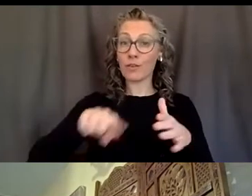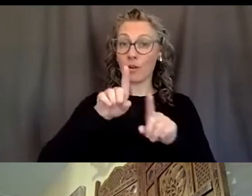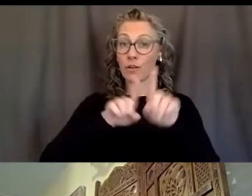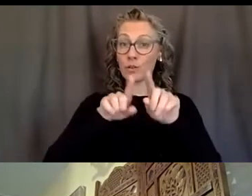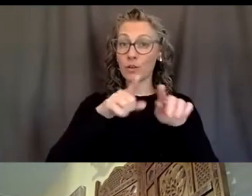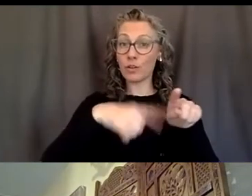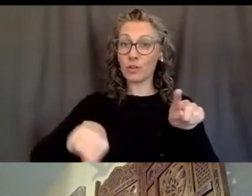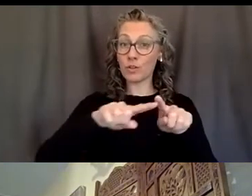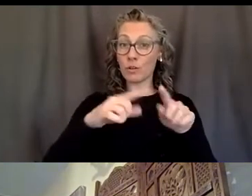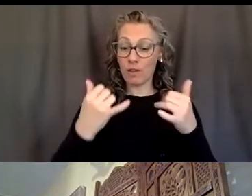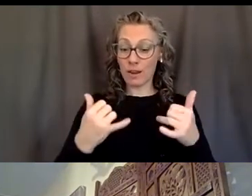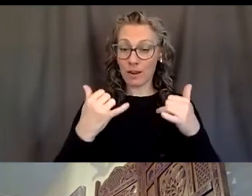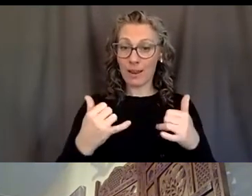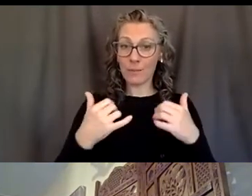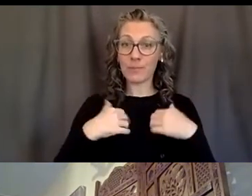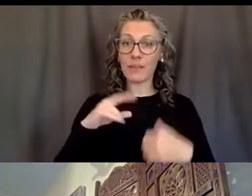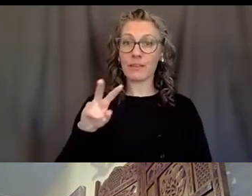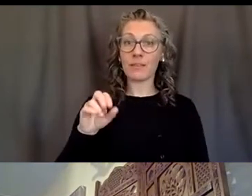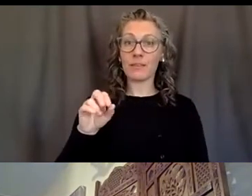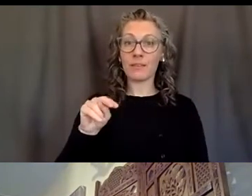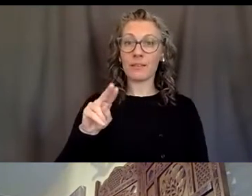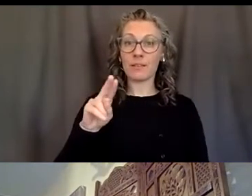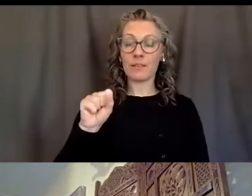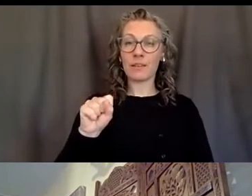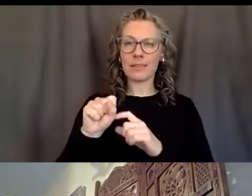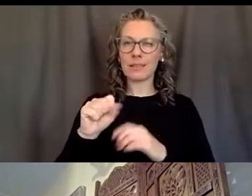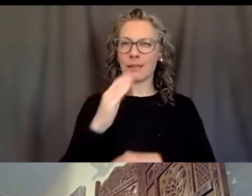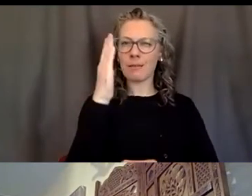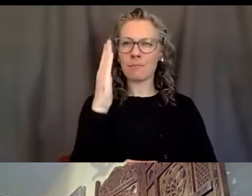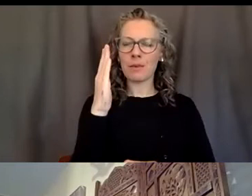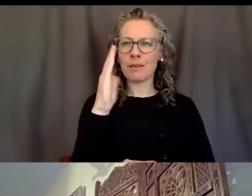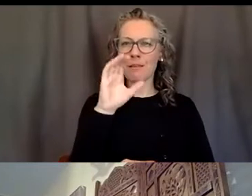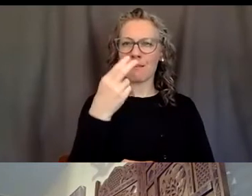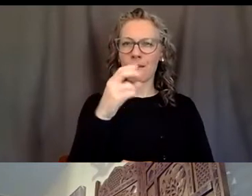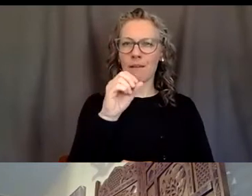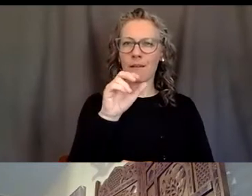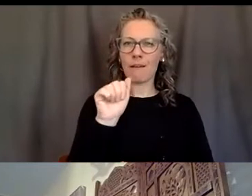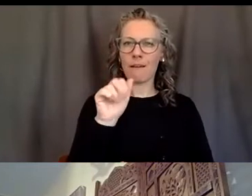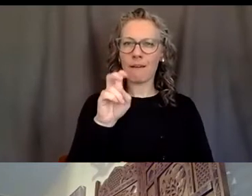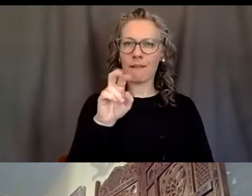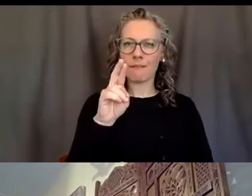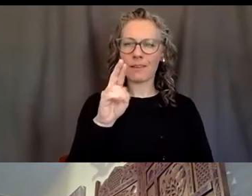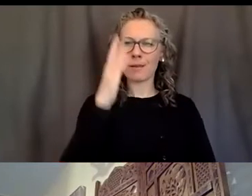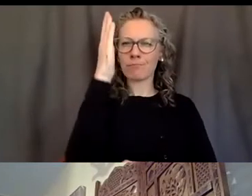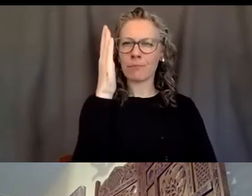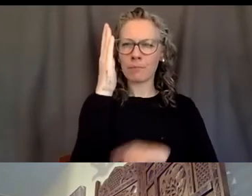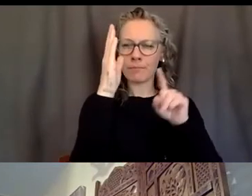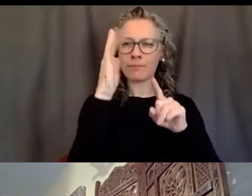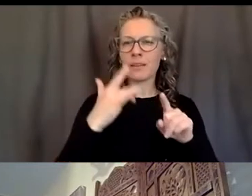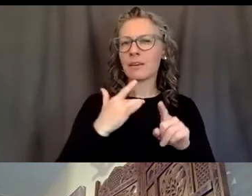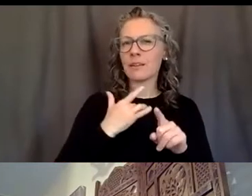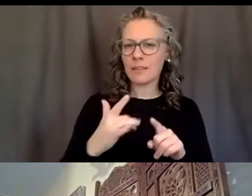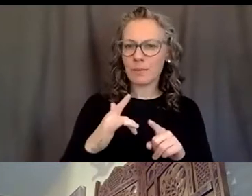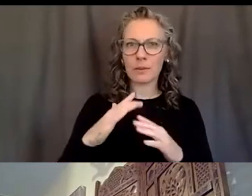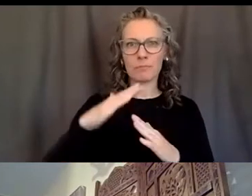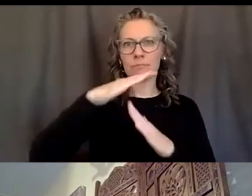moment, it has Venus right on the midheaven. And the midheaven is usually like the first and